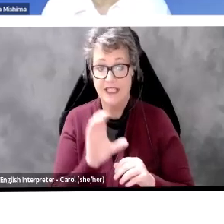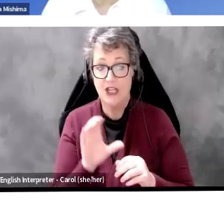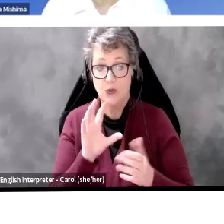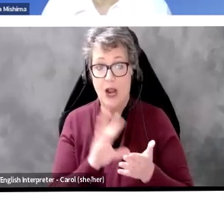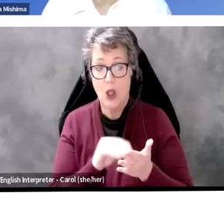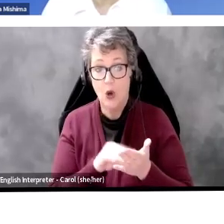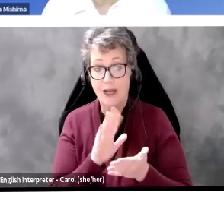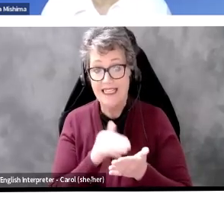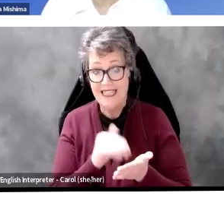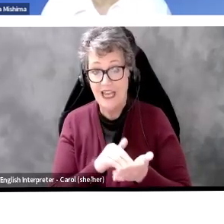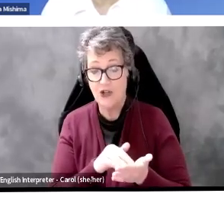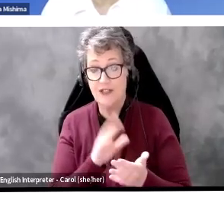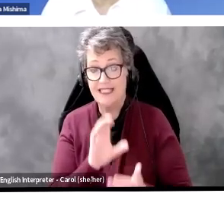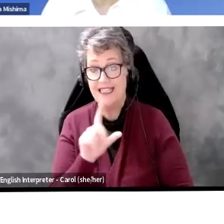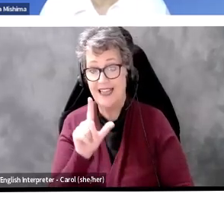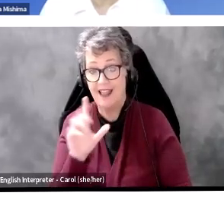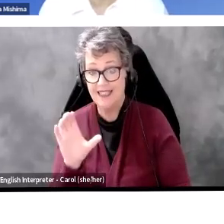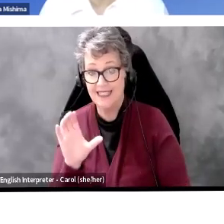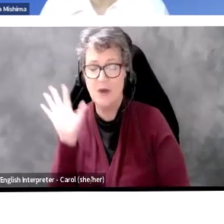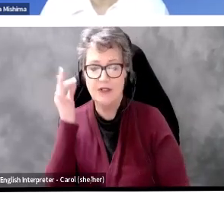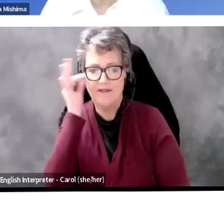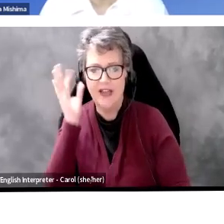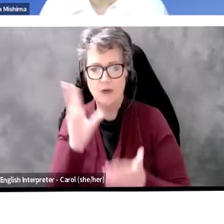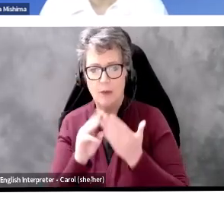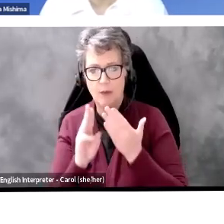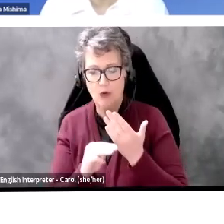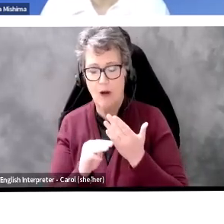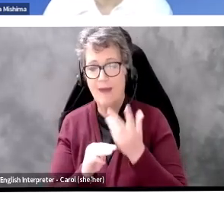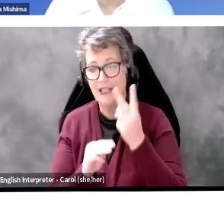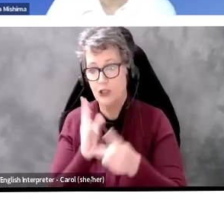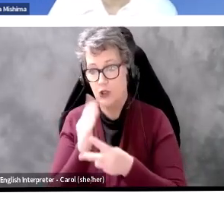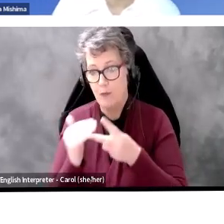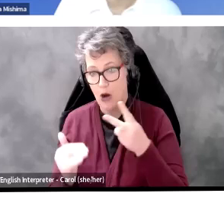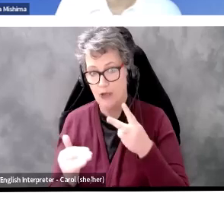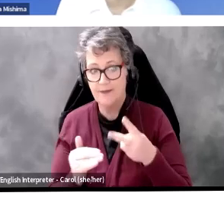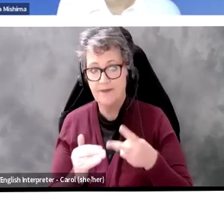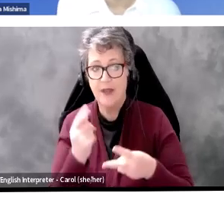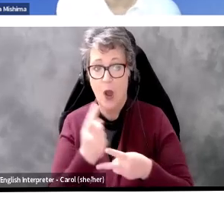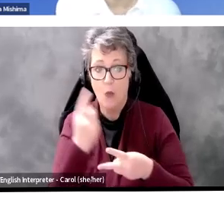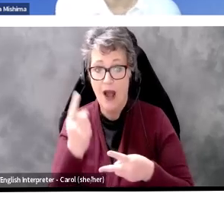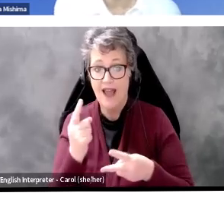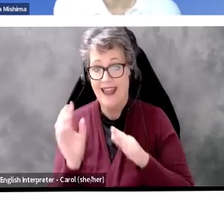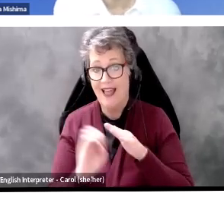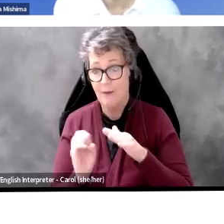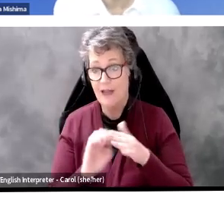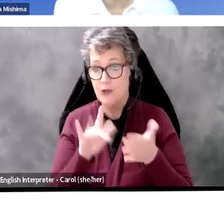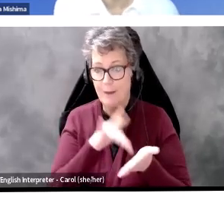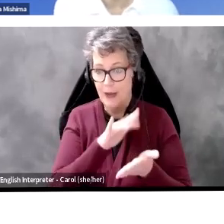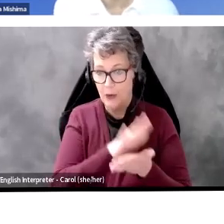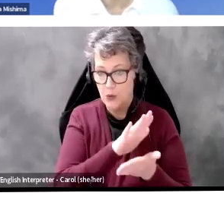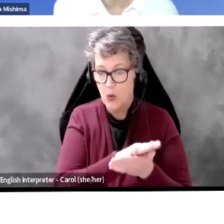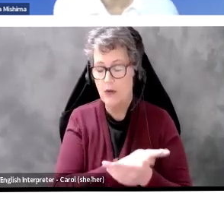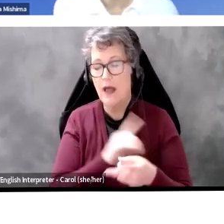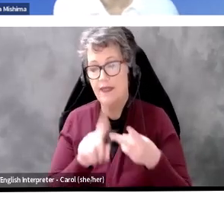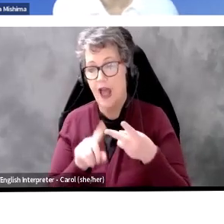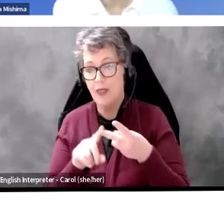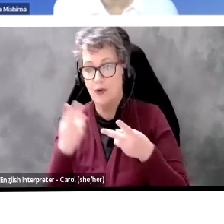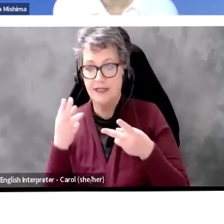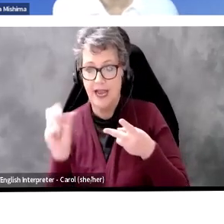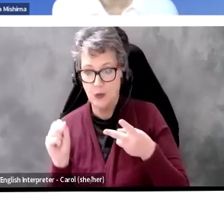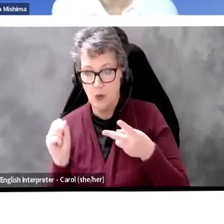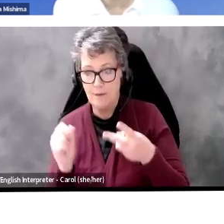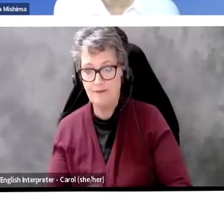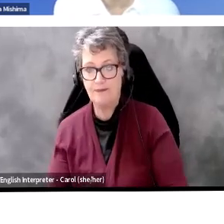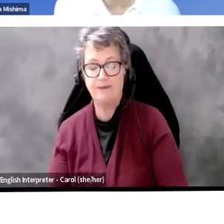Learning Centers program, which is a federal program and has 2 components. One is the elementary middle school component, and the other is the high